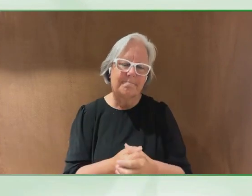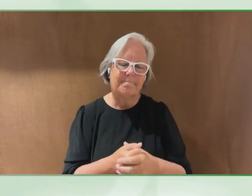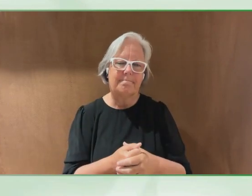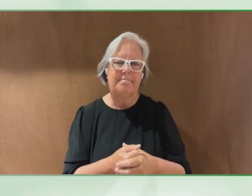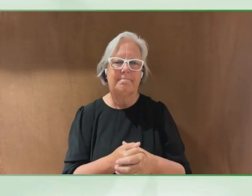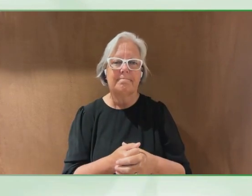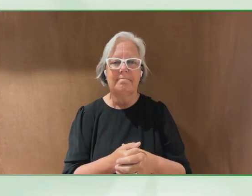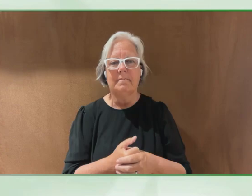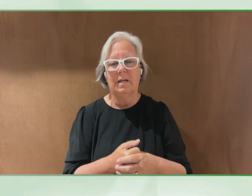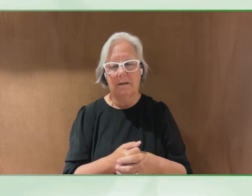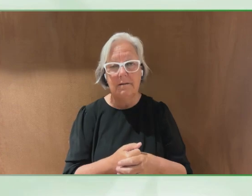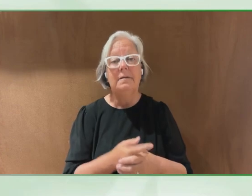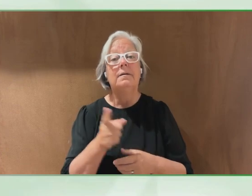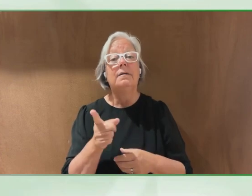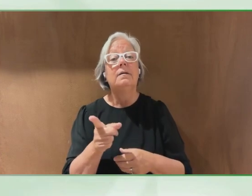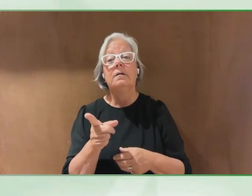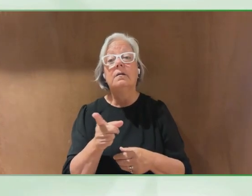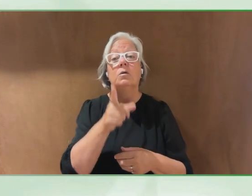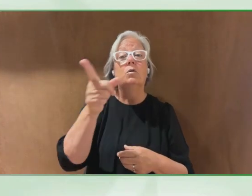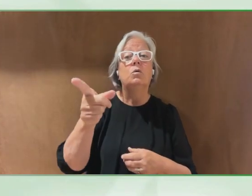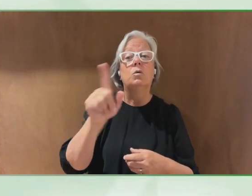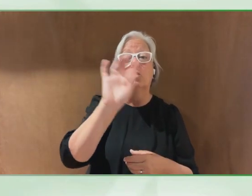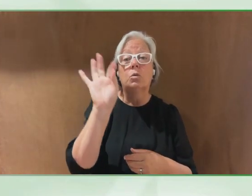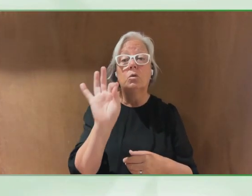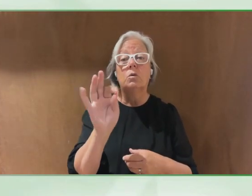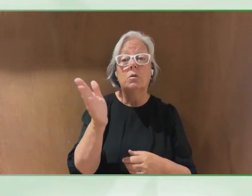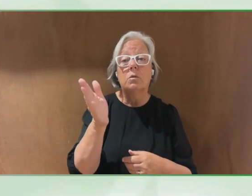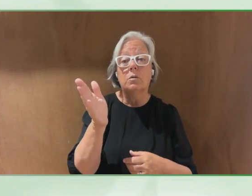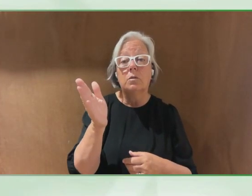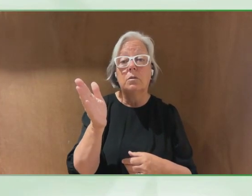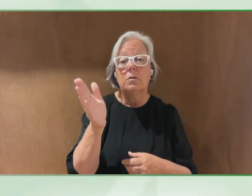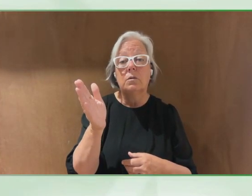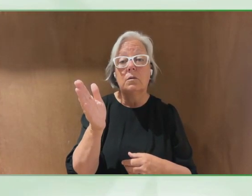Okay, we have a question there. One more. Actually, not a question, but